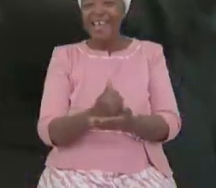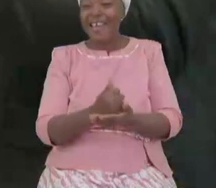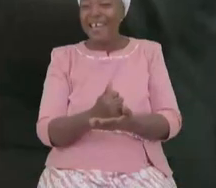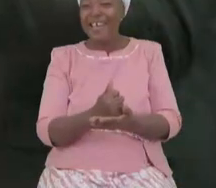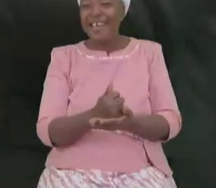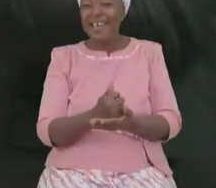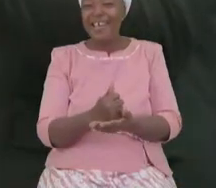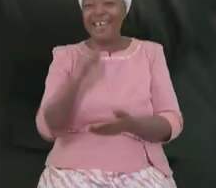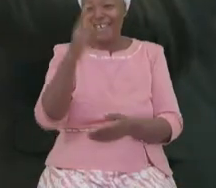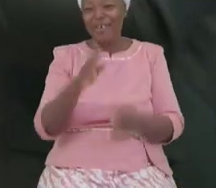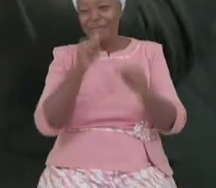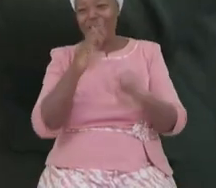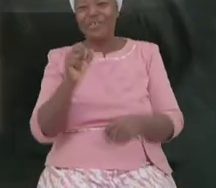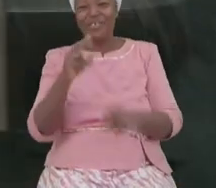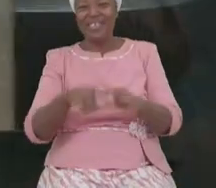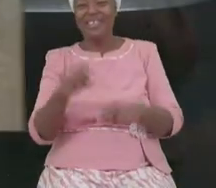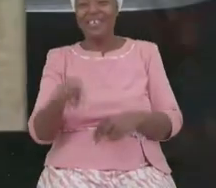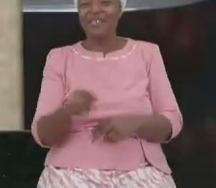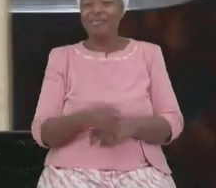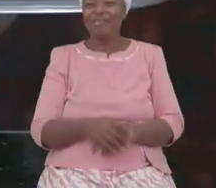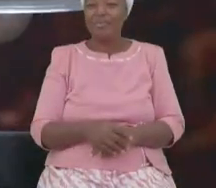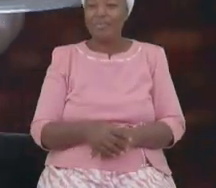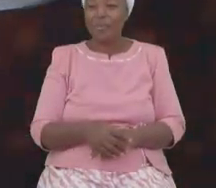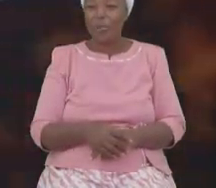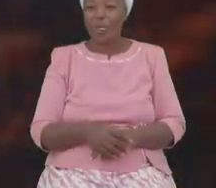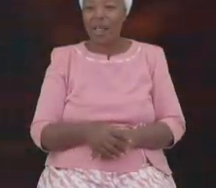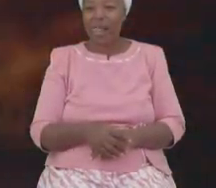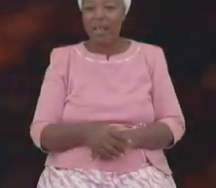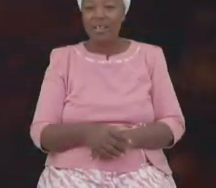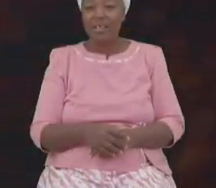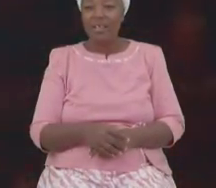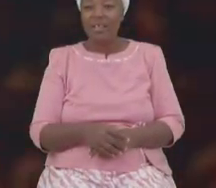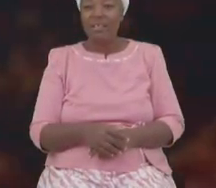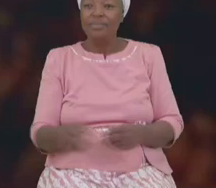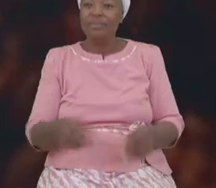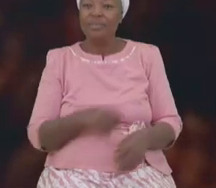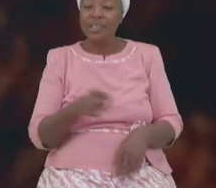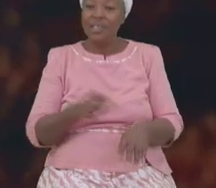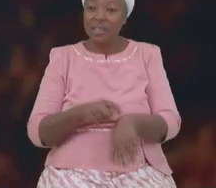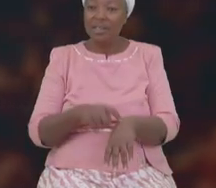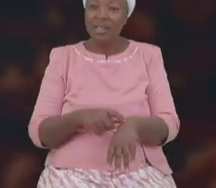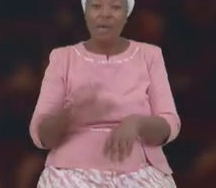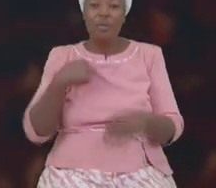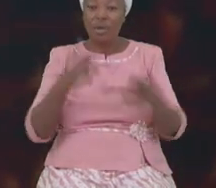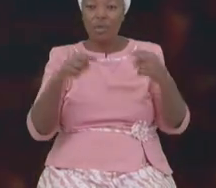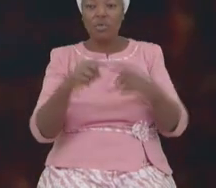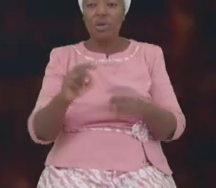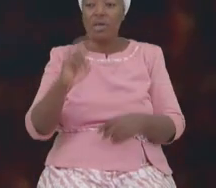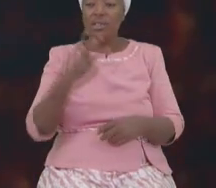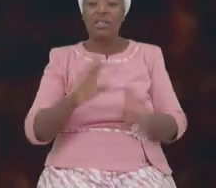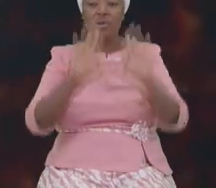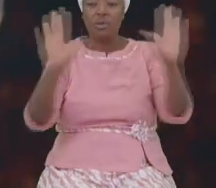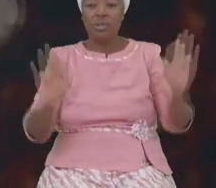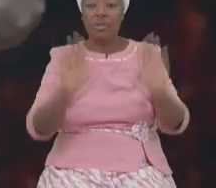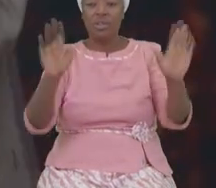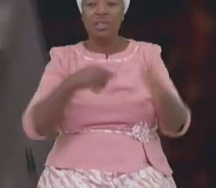God bless you. You can sit down. Tonight we come to our second Sunday in this new